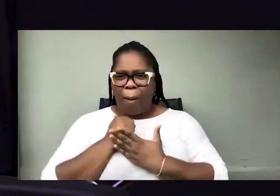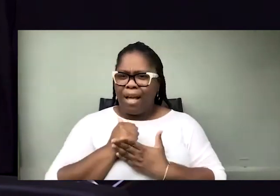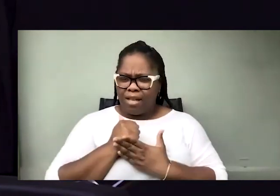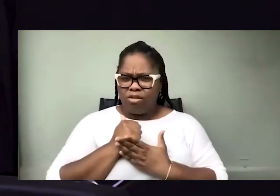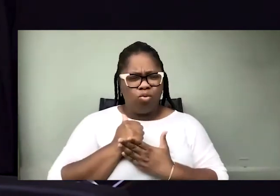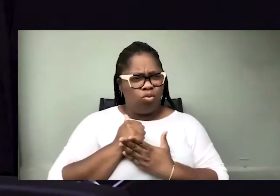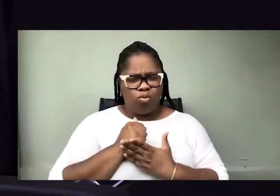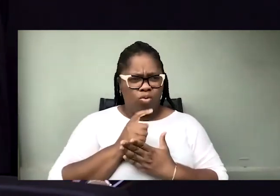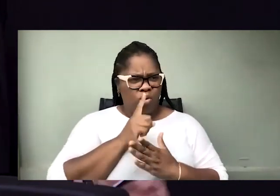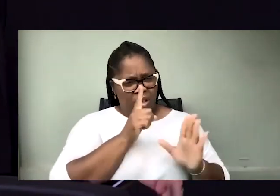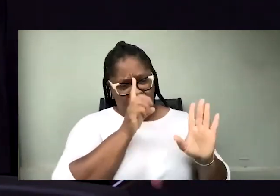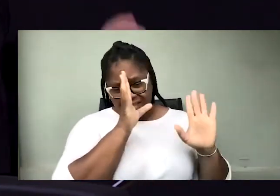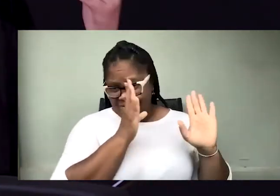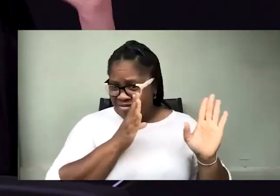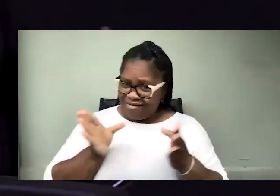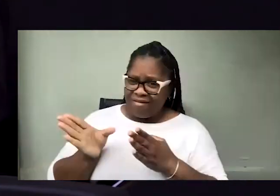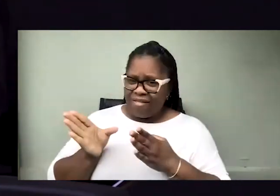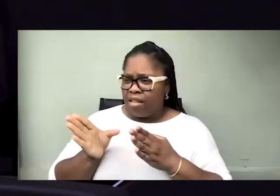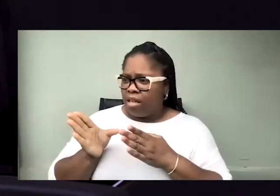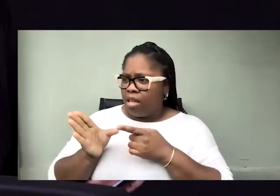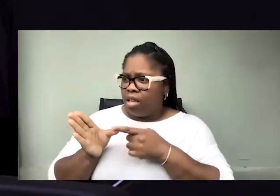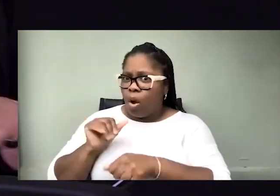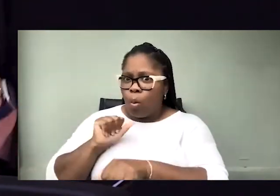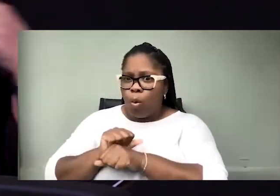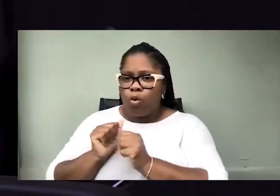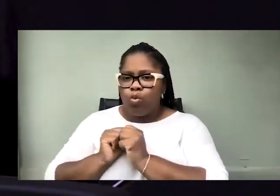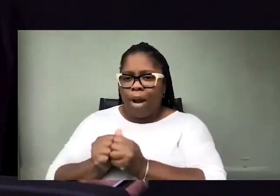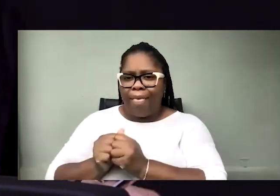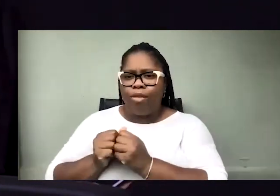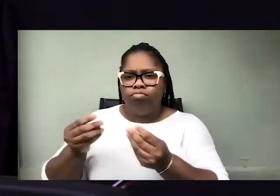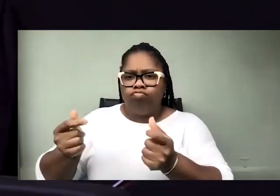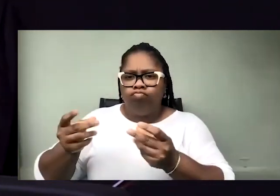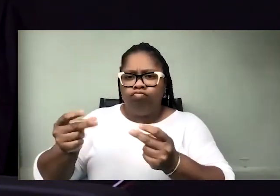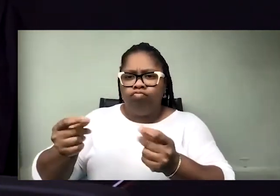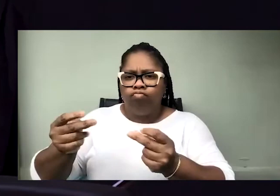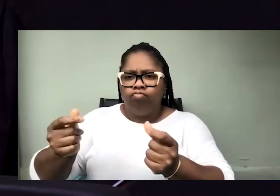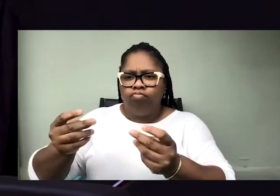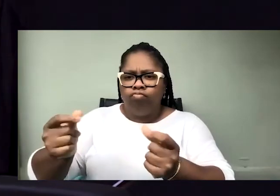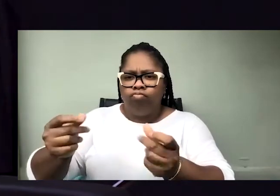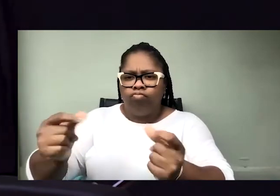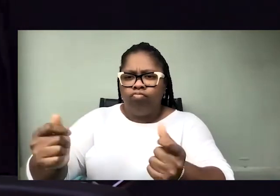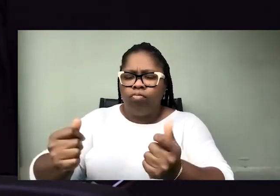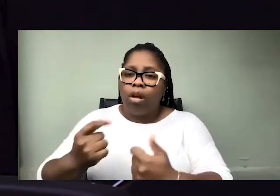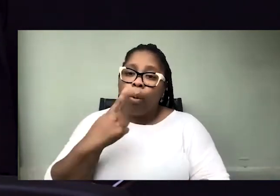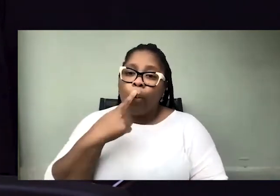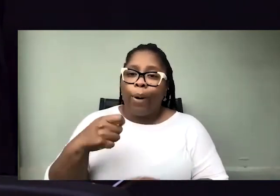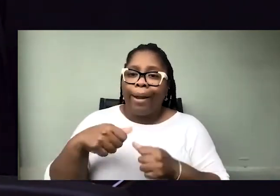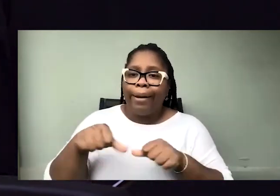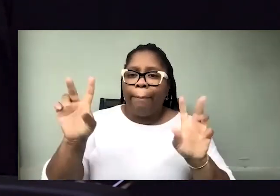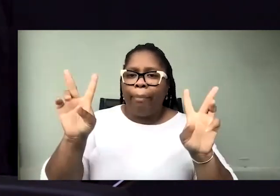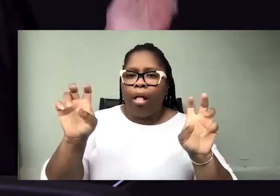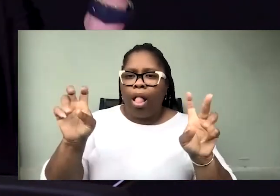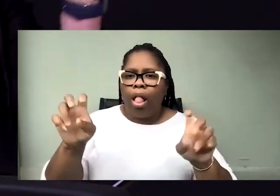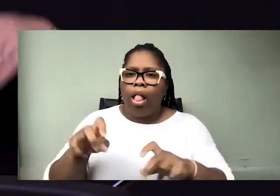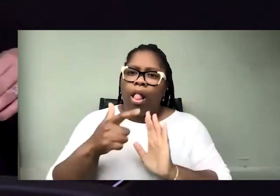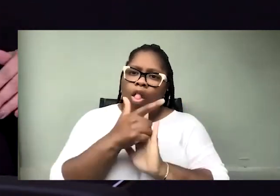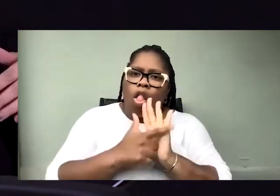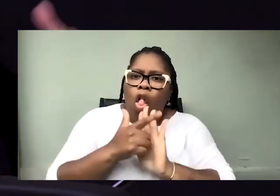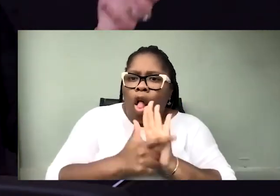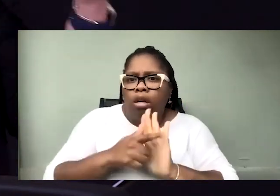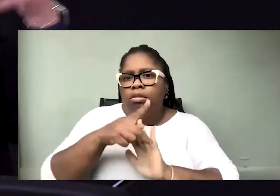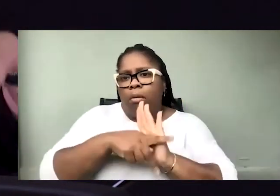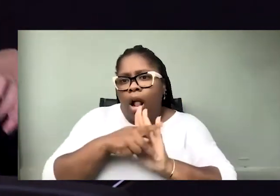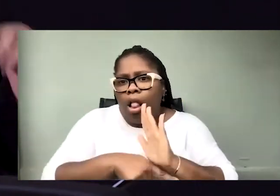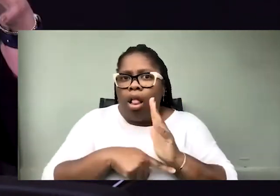us to work together, but work together quickly. We've been able to cut through so much red tape. We've been able to say, hey, how do we start